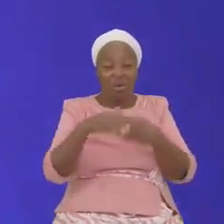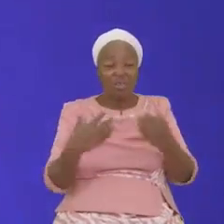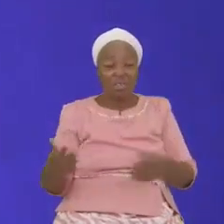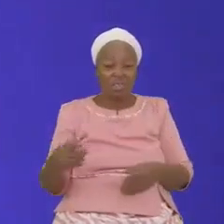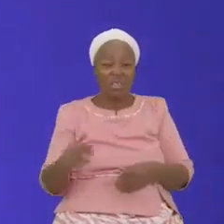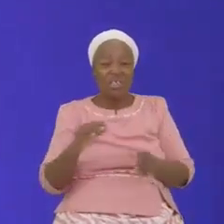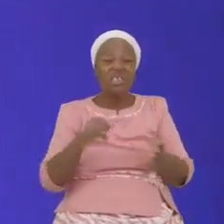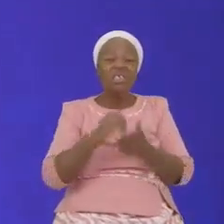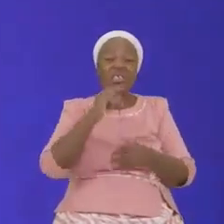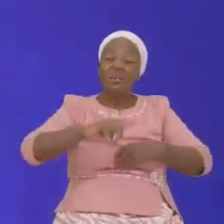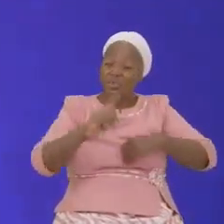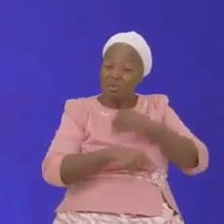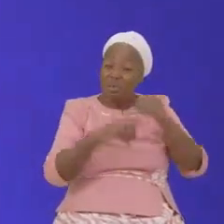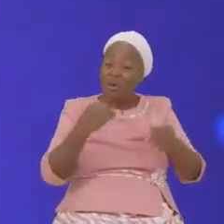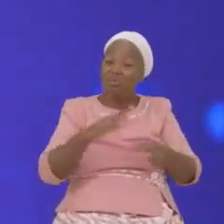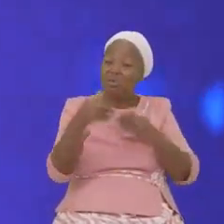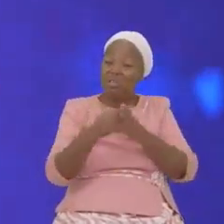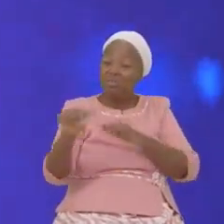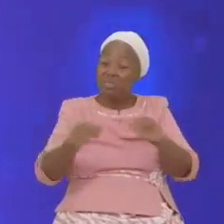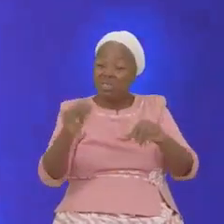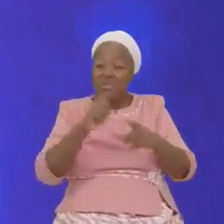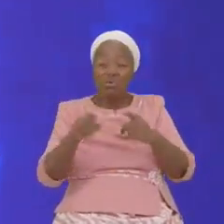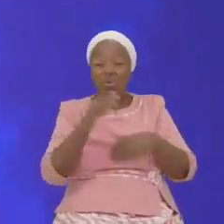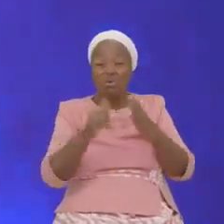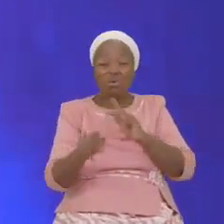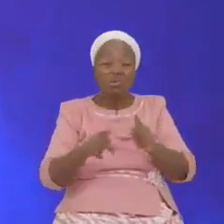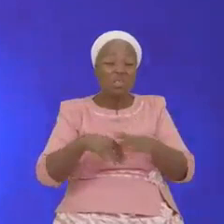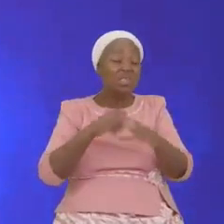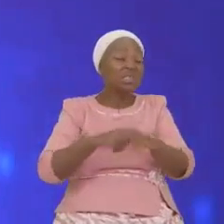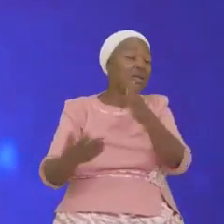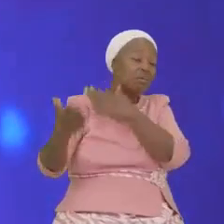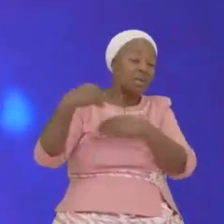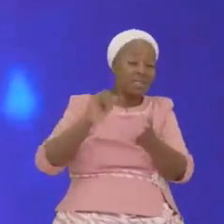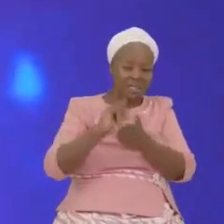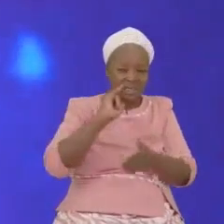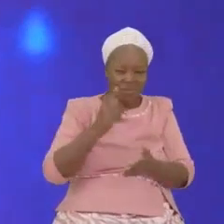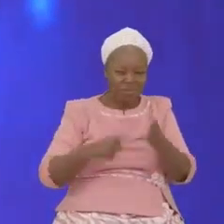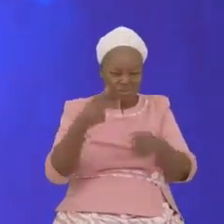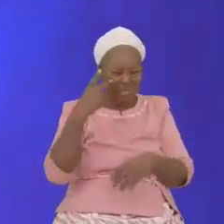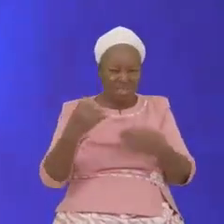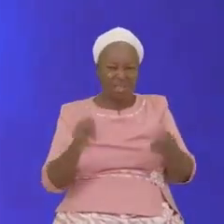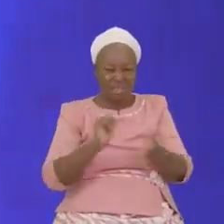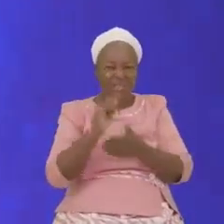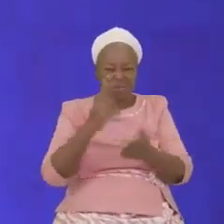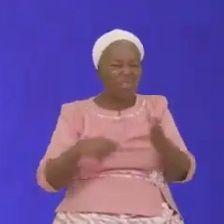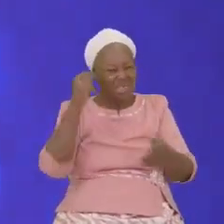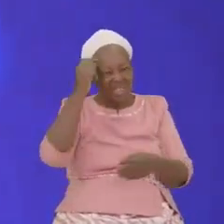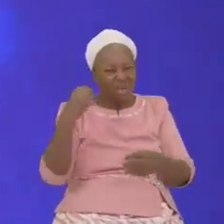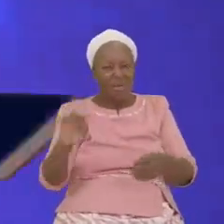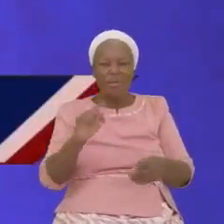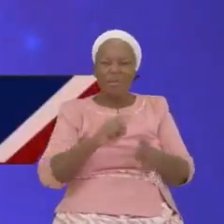all you did to those people in persecution in the past. That's what you see now. That's what they've been thinking of. They'll never see